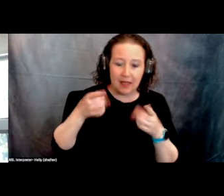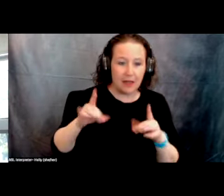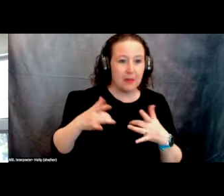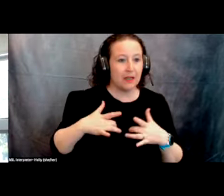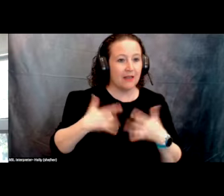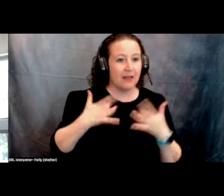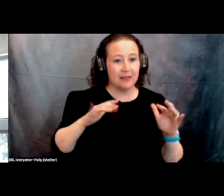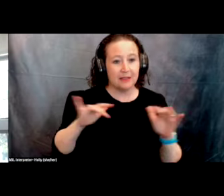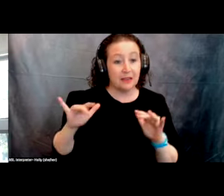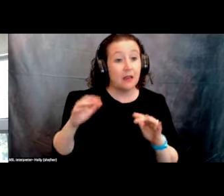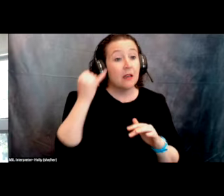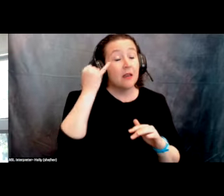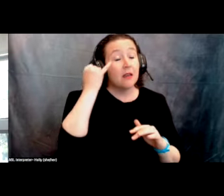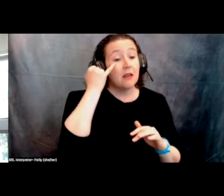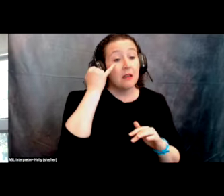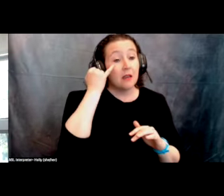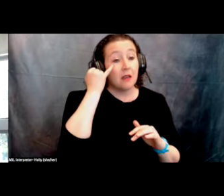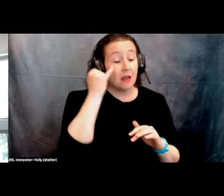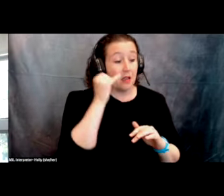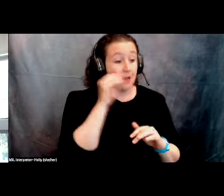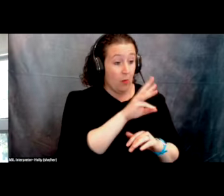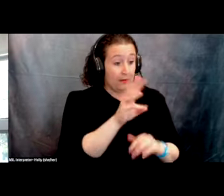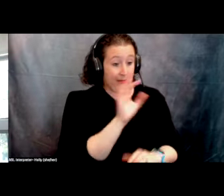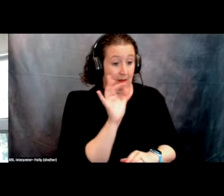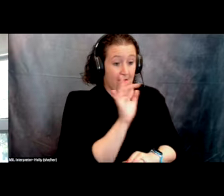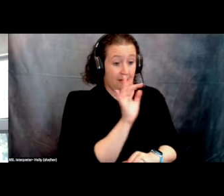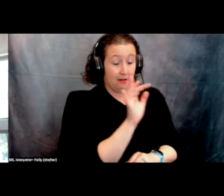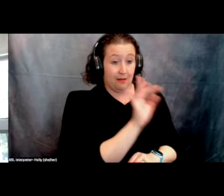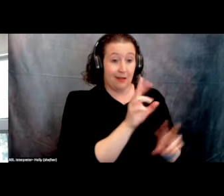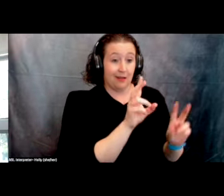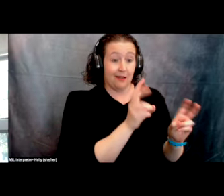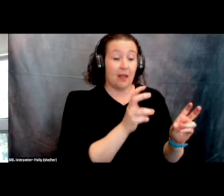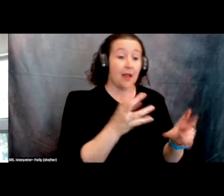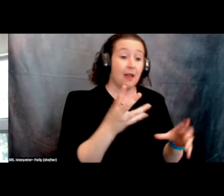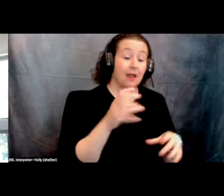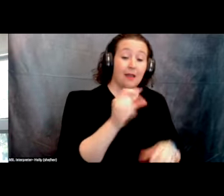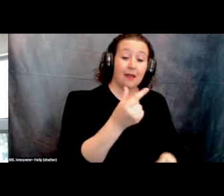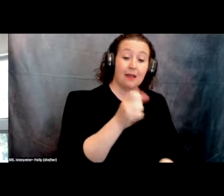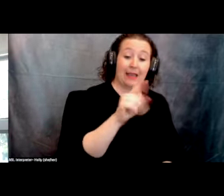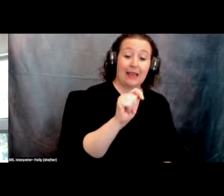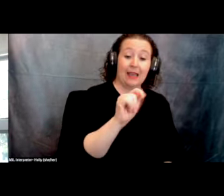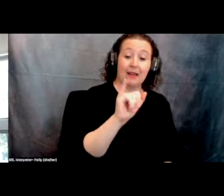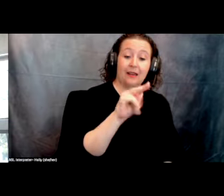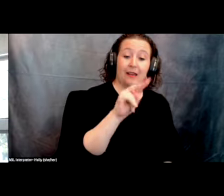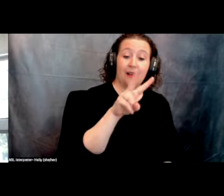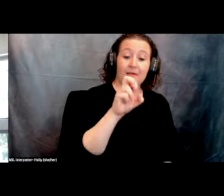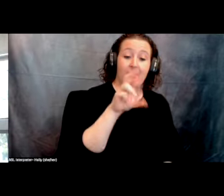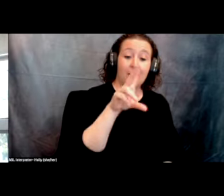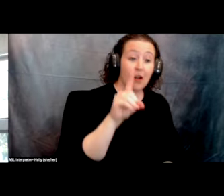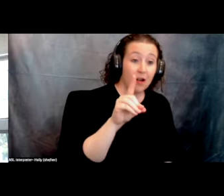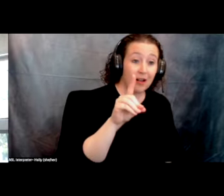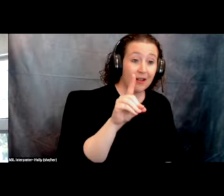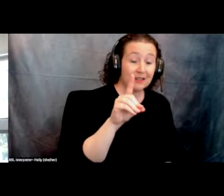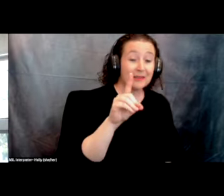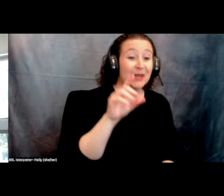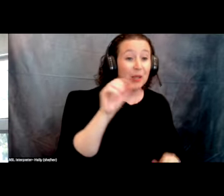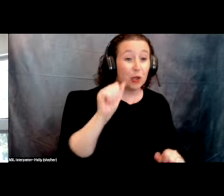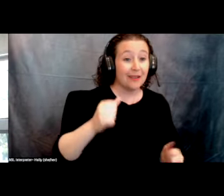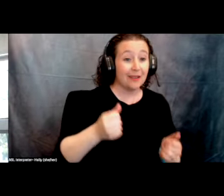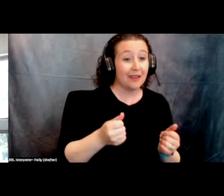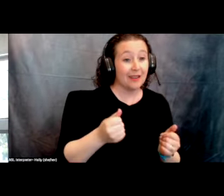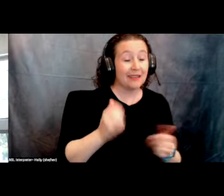if you click on Get Involved, you can sign up for our twice a month electronic